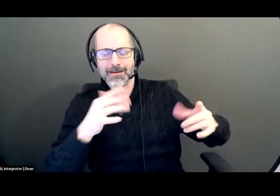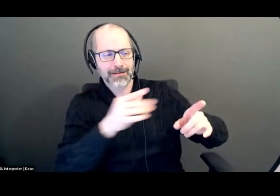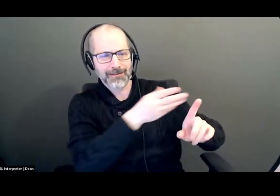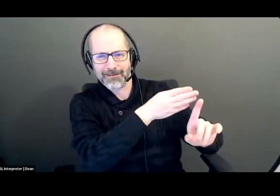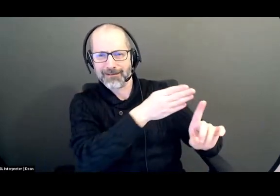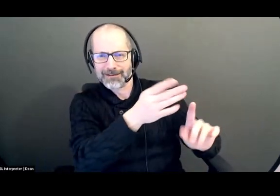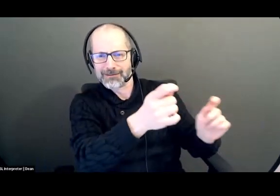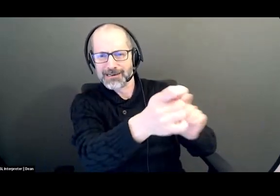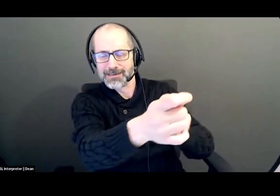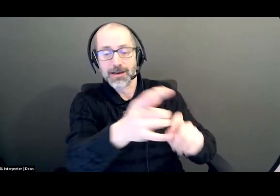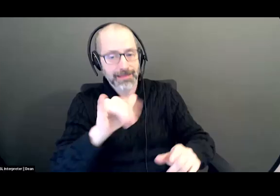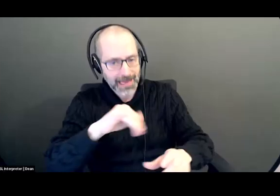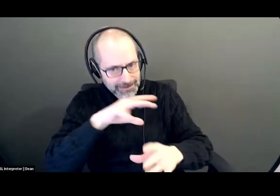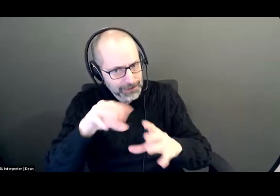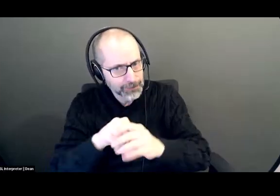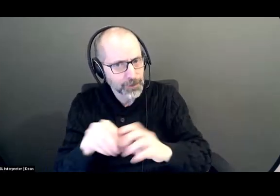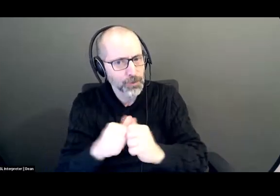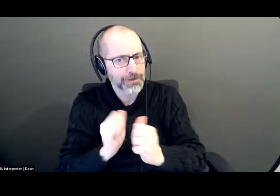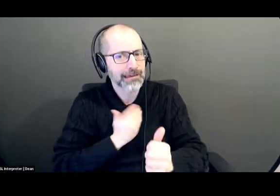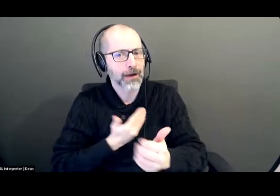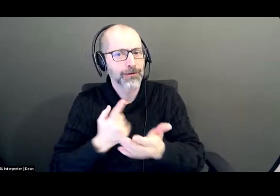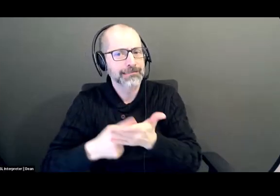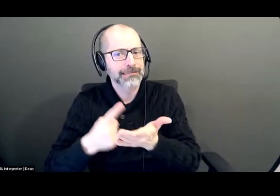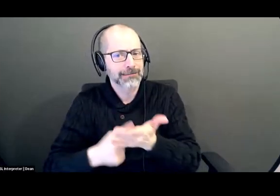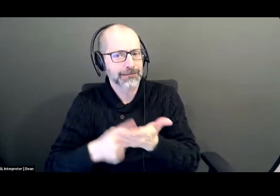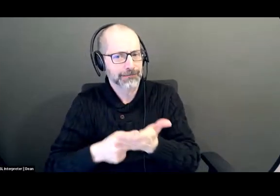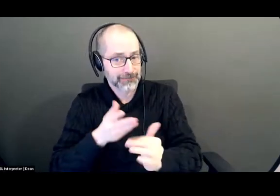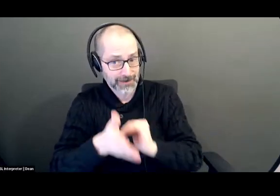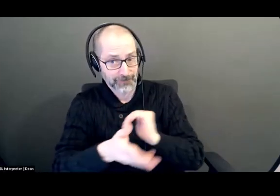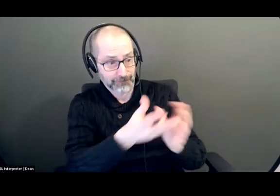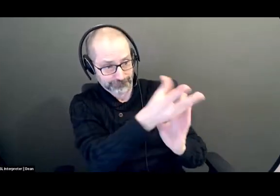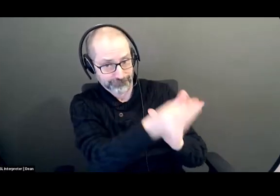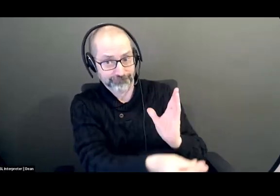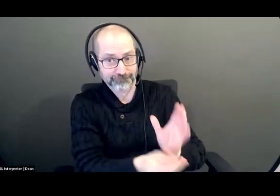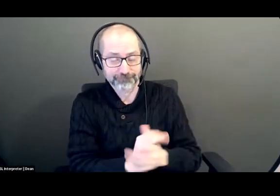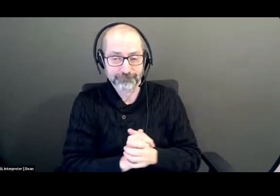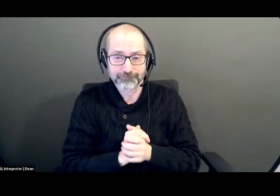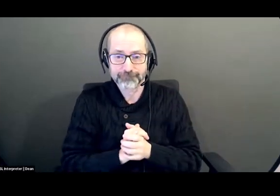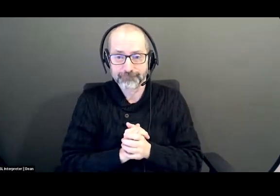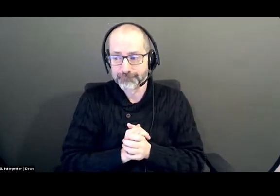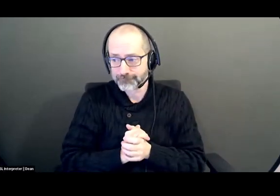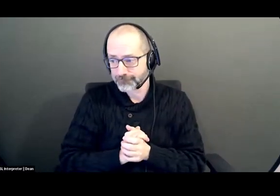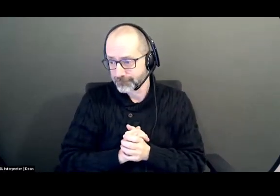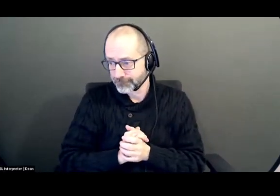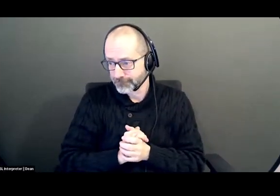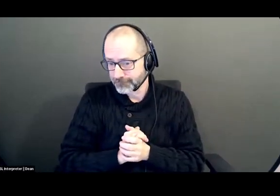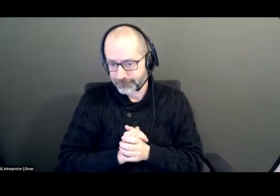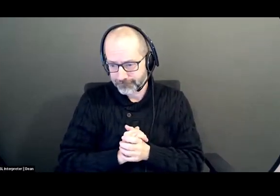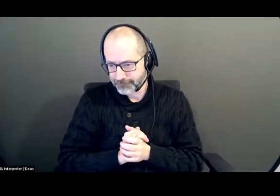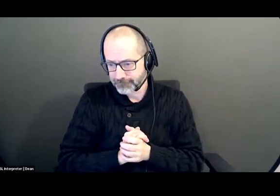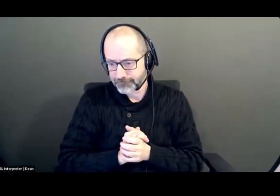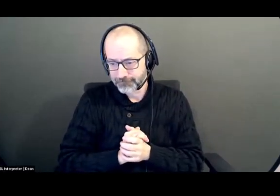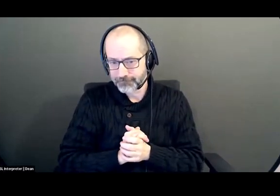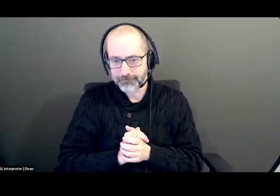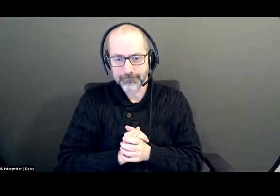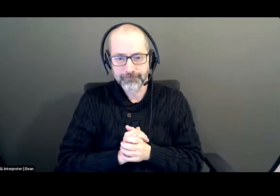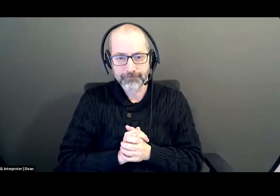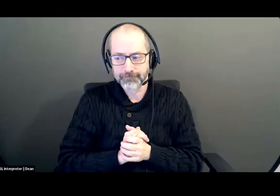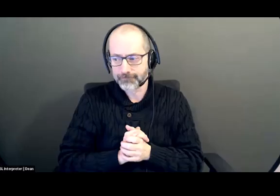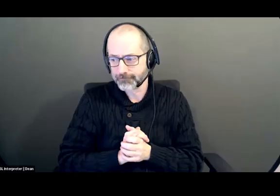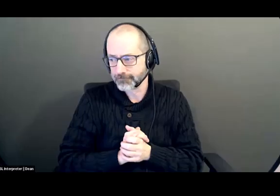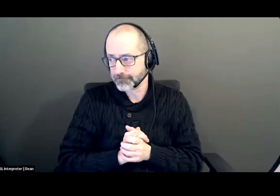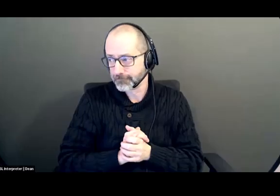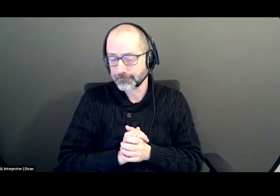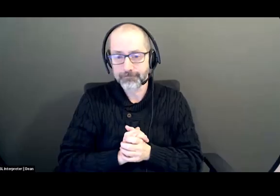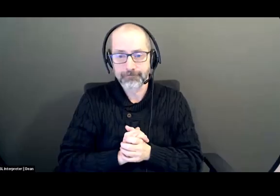right? So with the training, as Lindy said, comes into fruition sometimes, but yeah, you got to